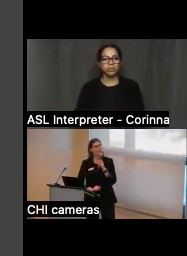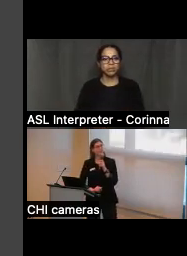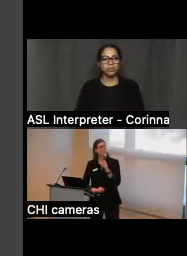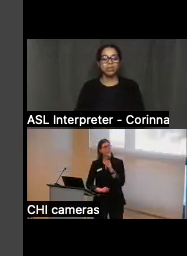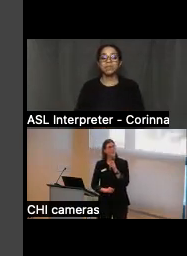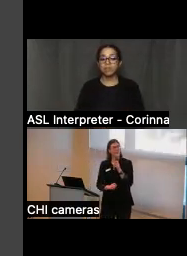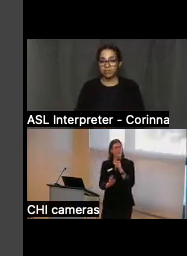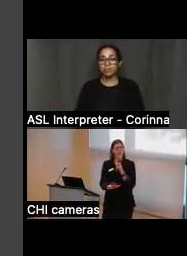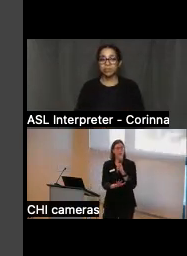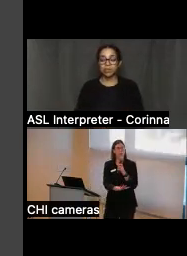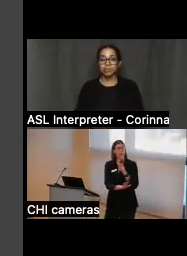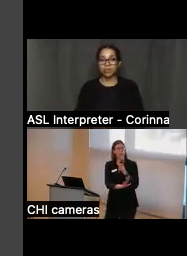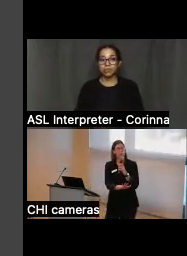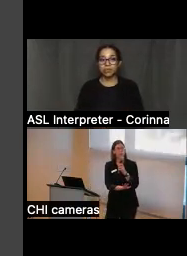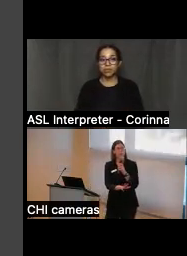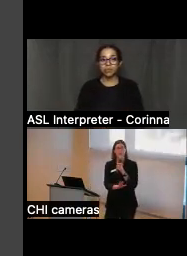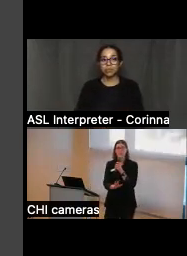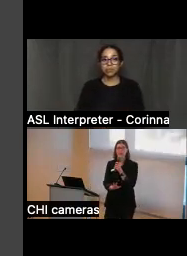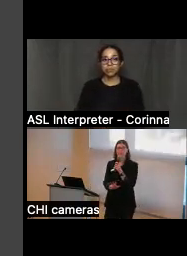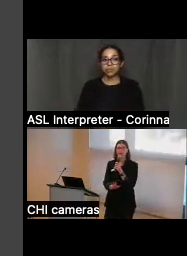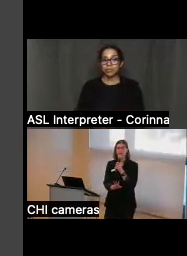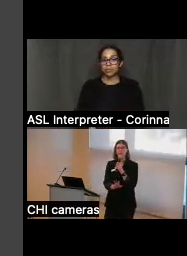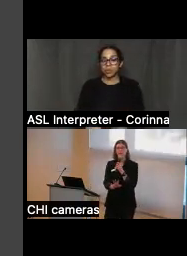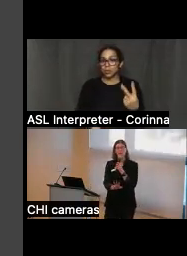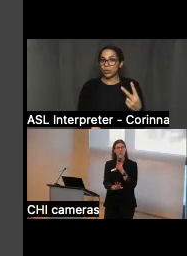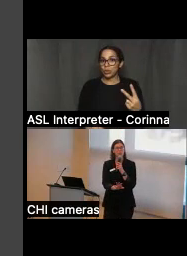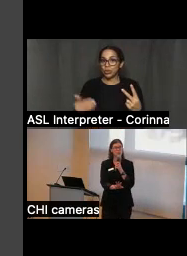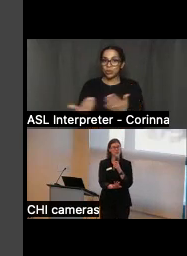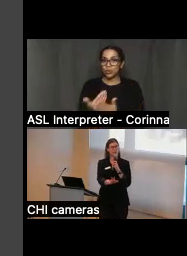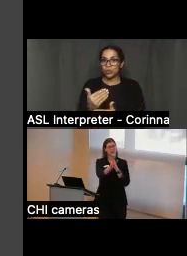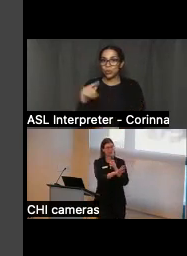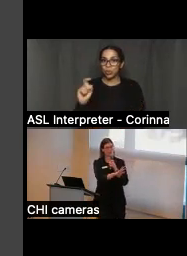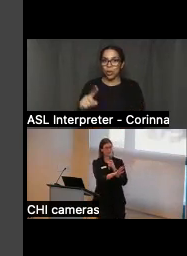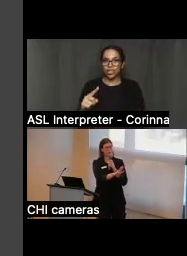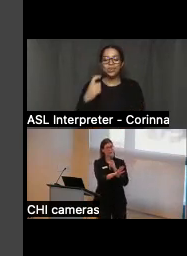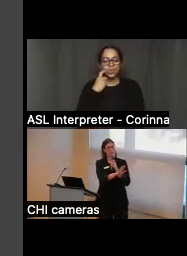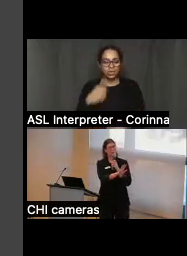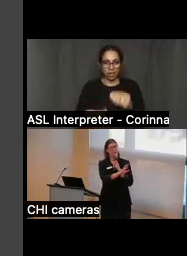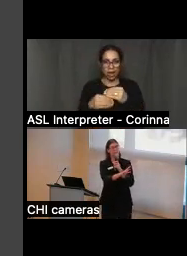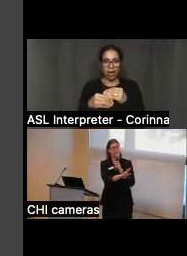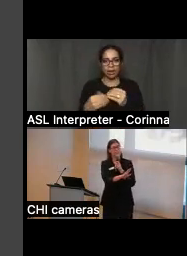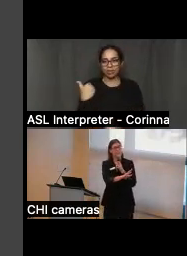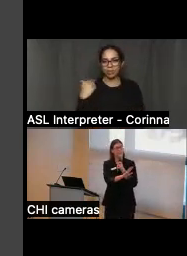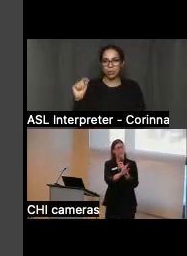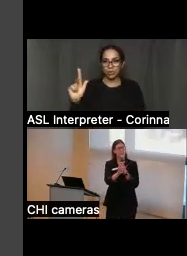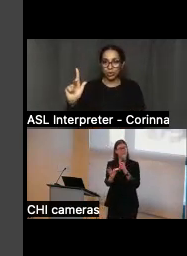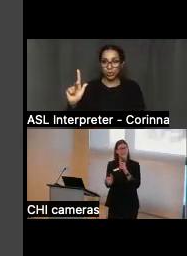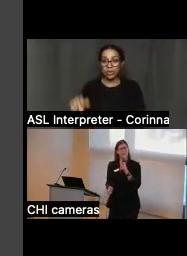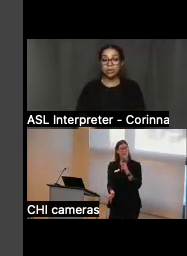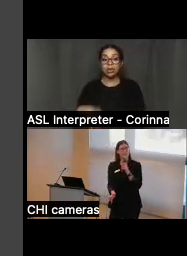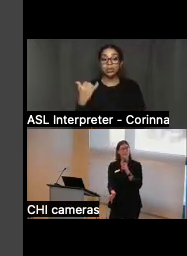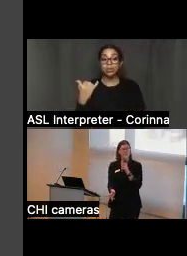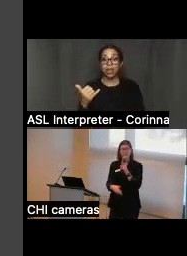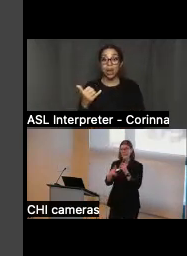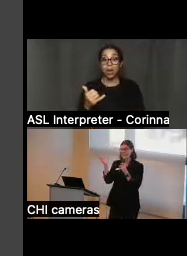So first, these are 2 of the new questions that we added in 2023. The first of which on the left in yellow, this is